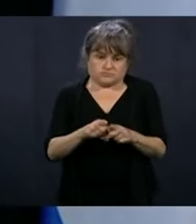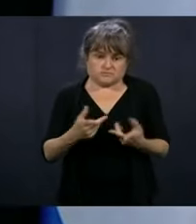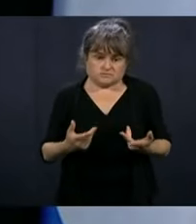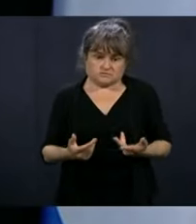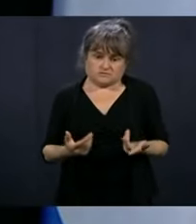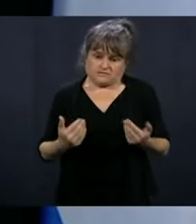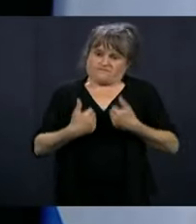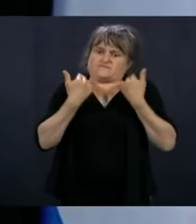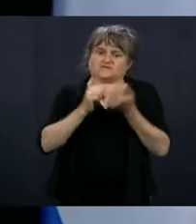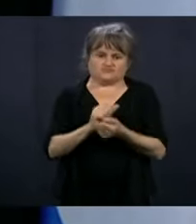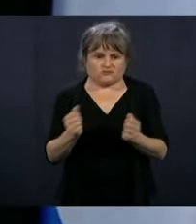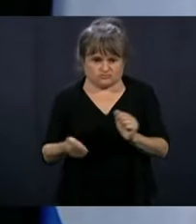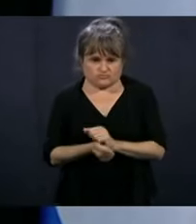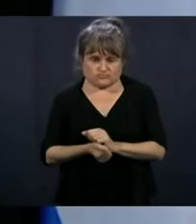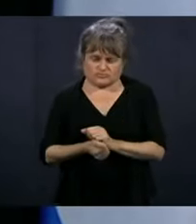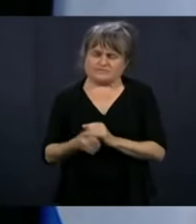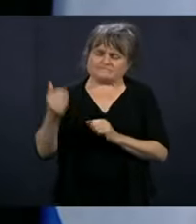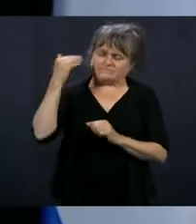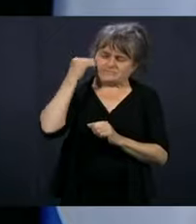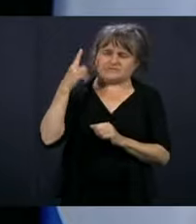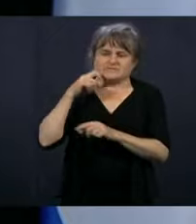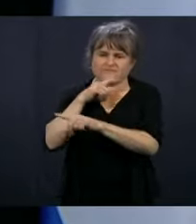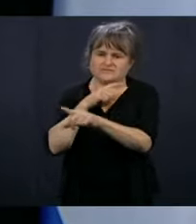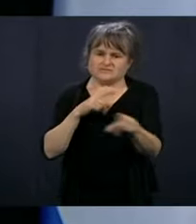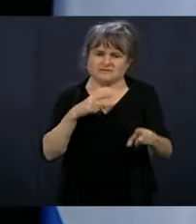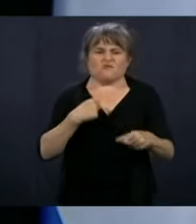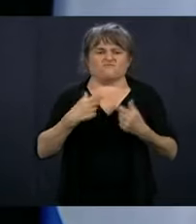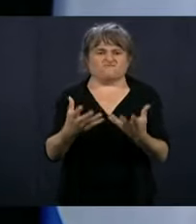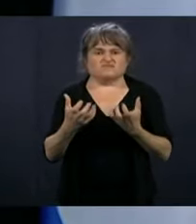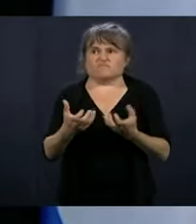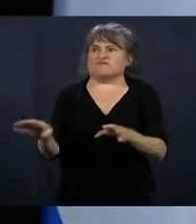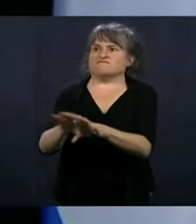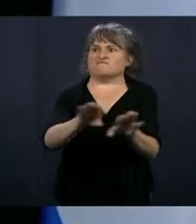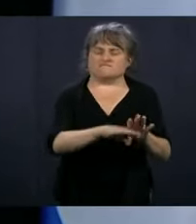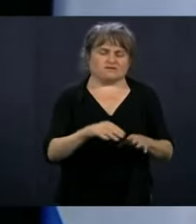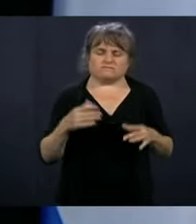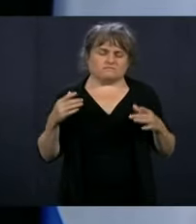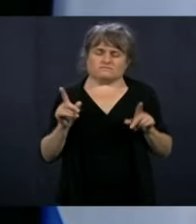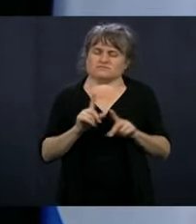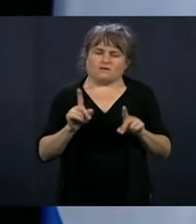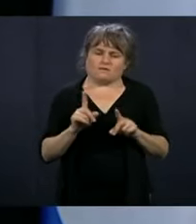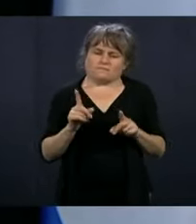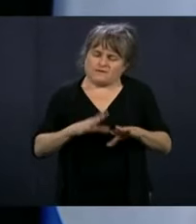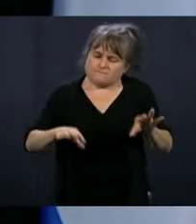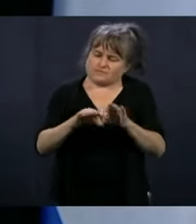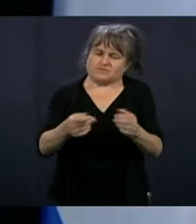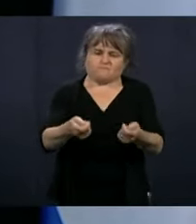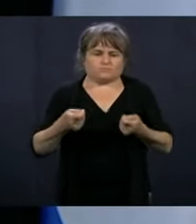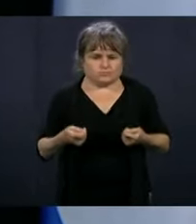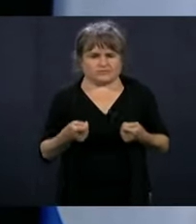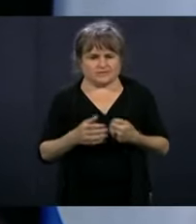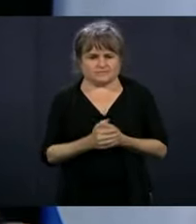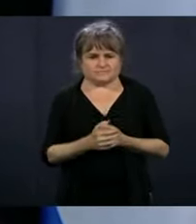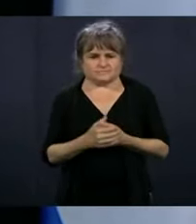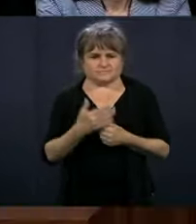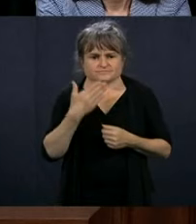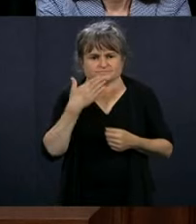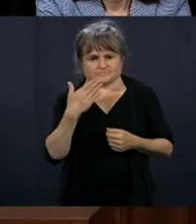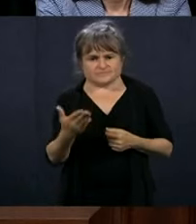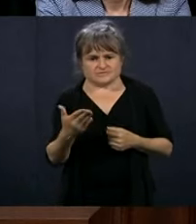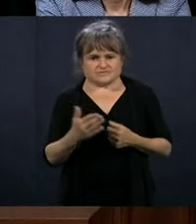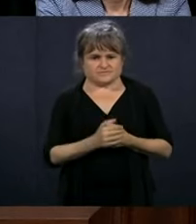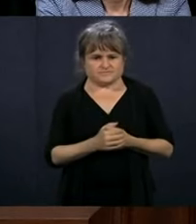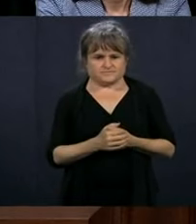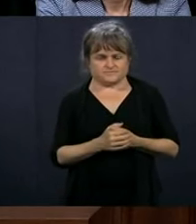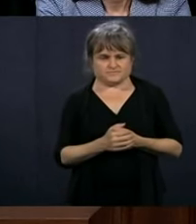And we realize, it's difficult. And we're not doing it for fun, but we have to keep that prudence. Je n'aurai pas le temps